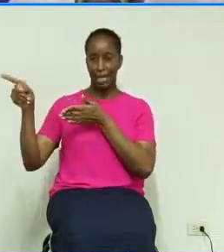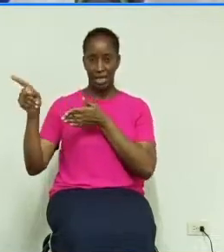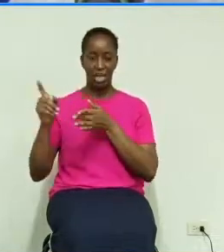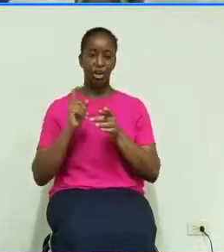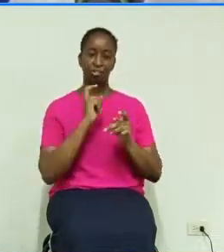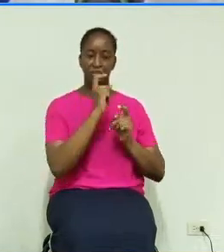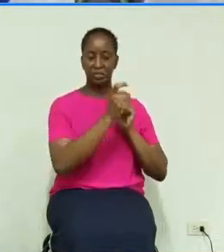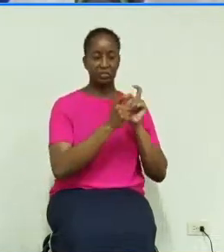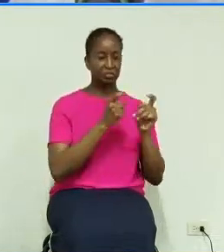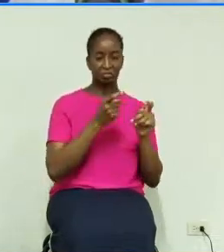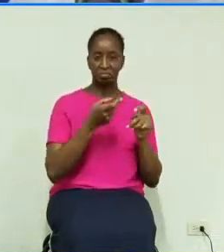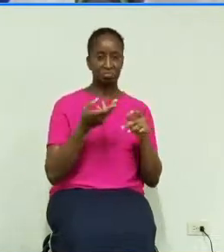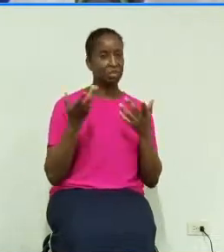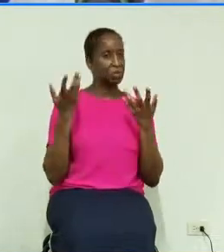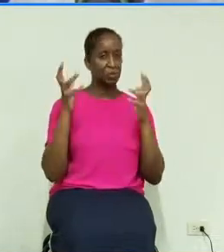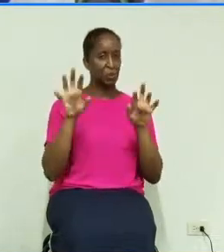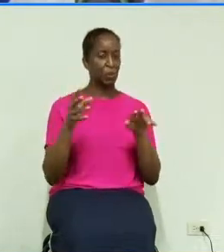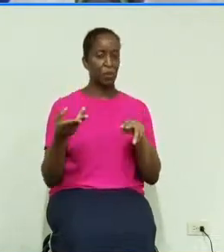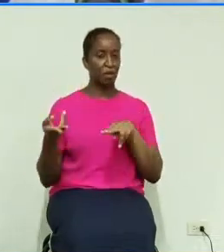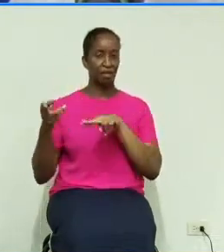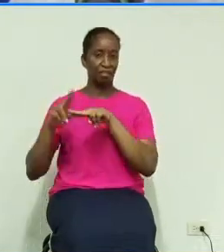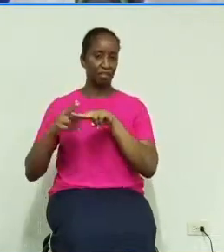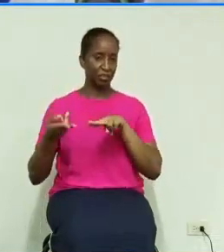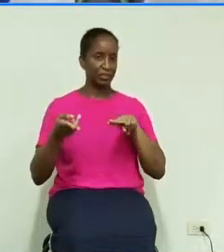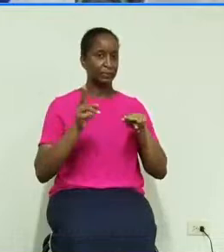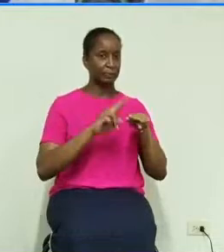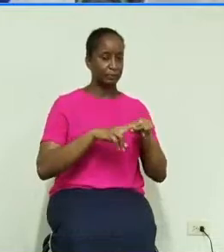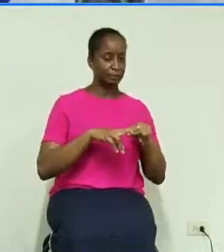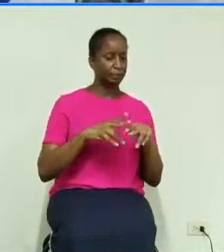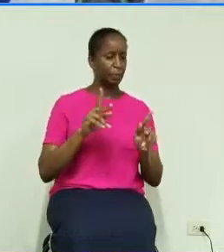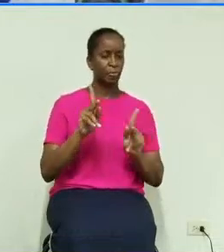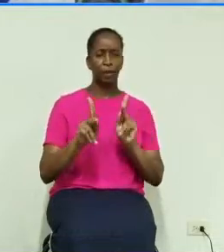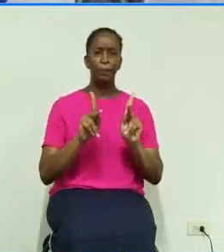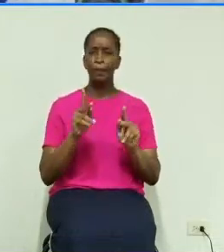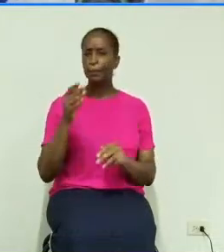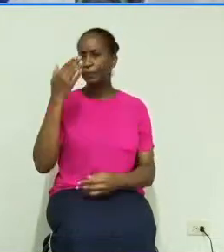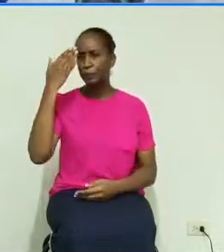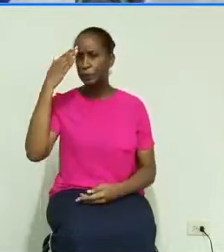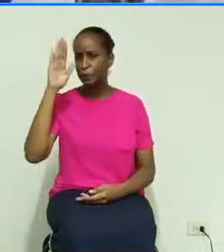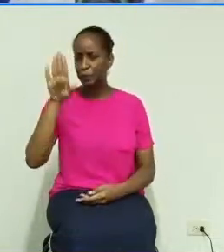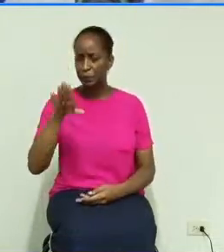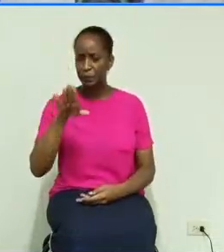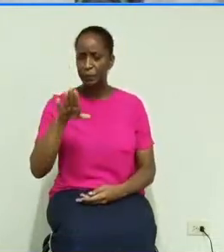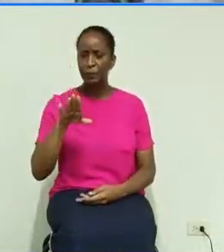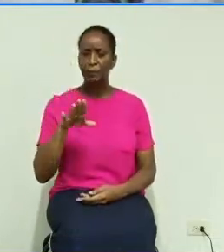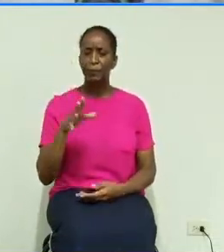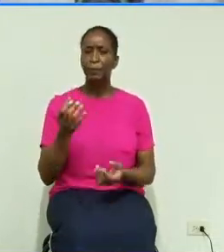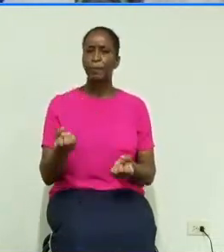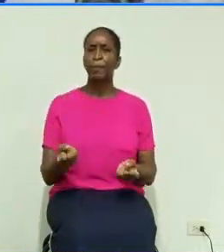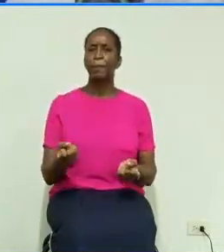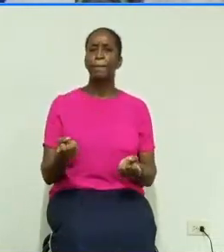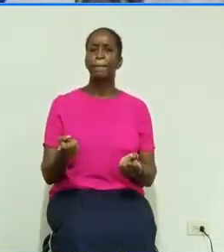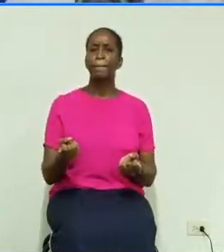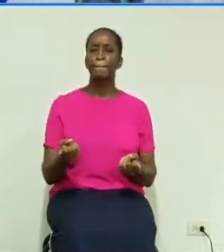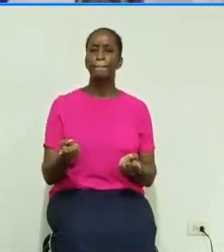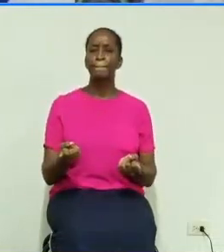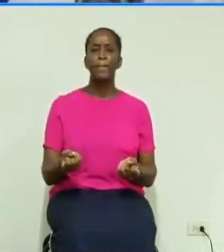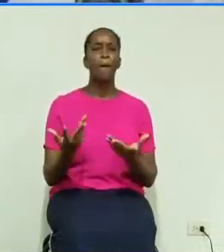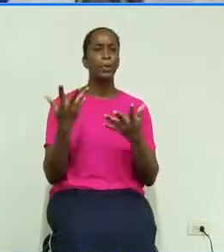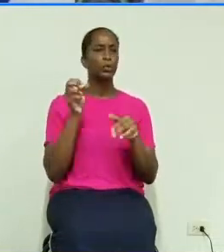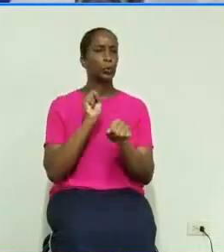often they're involved in Parliament's business. Many years ago, a very prominent